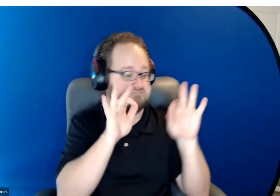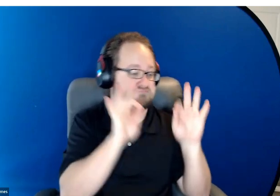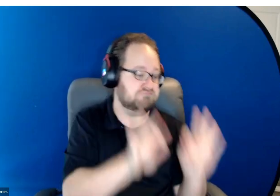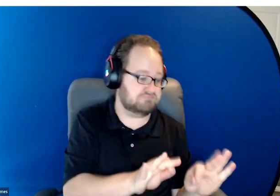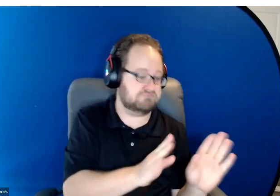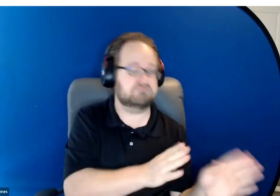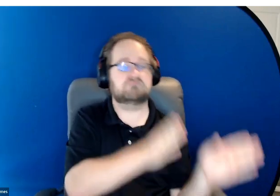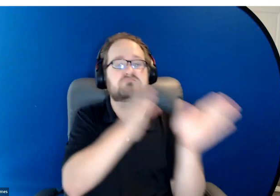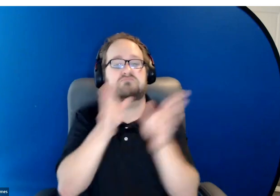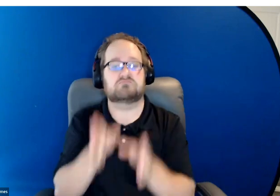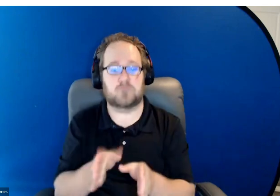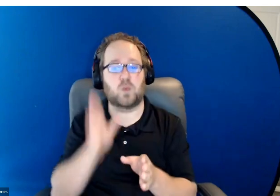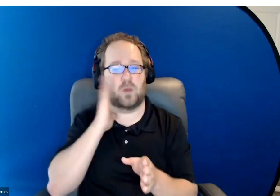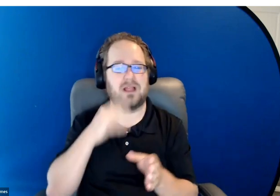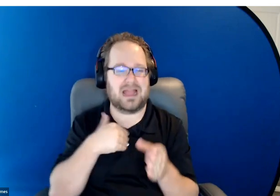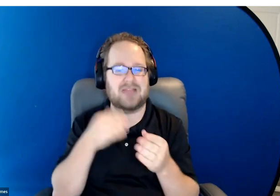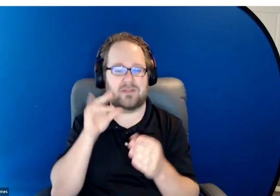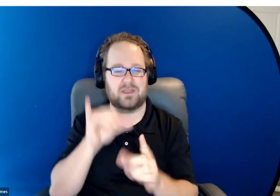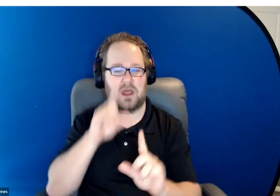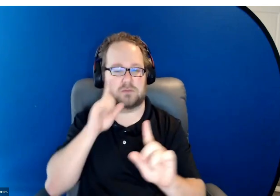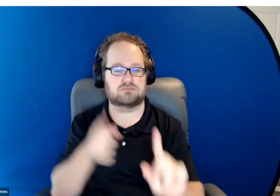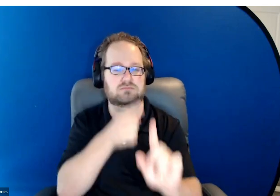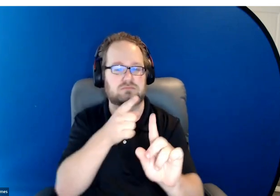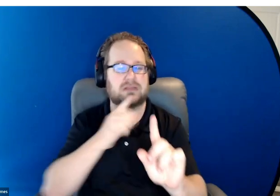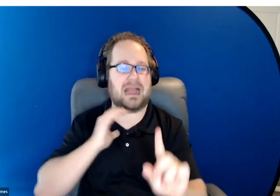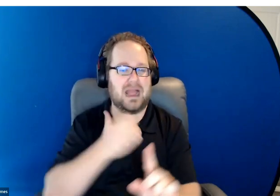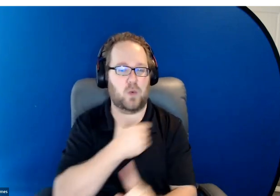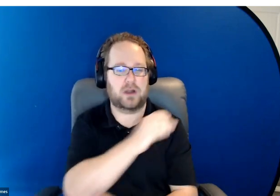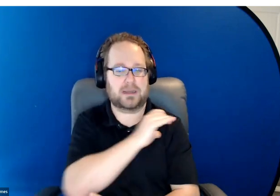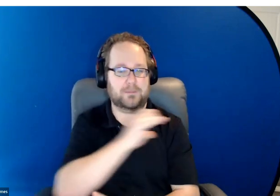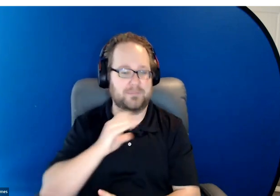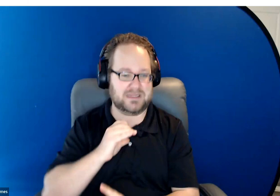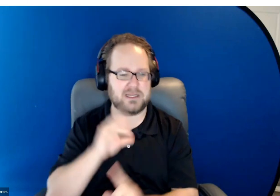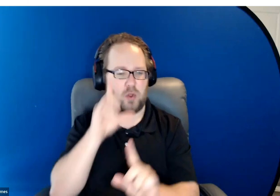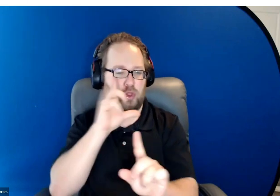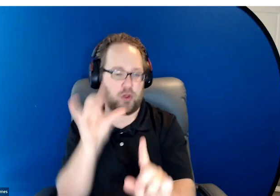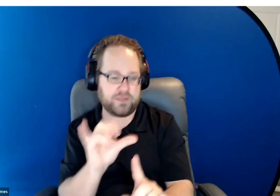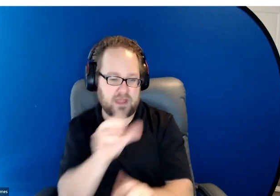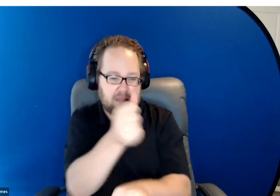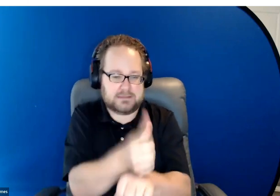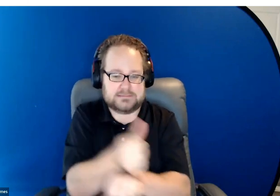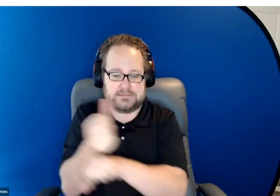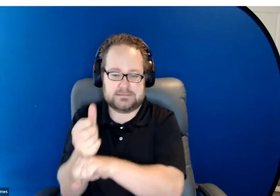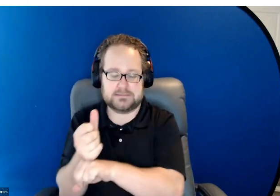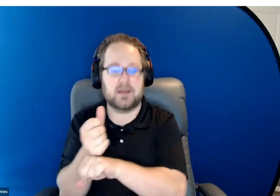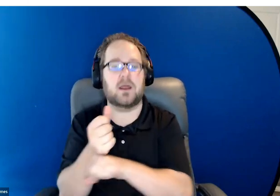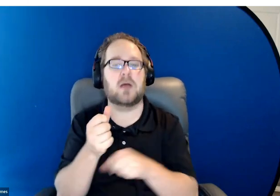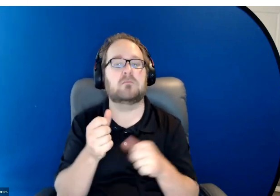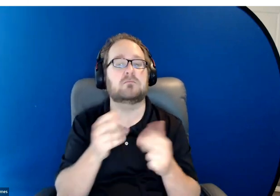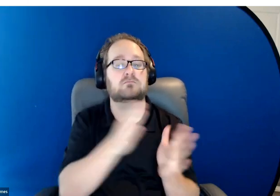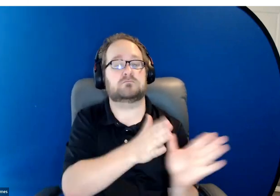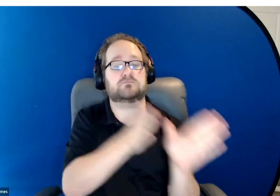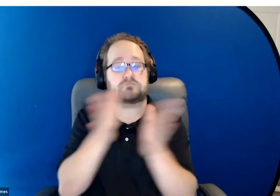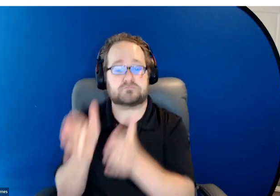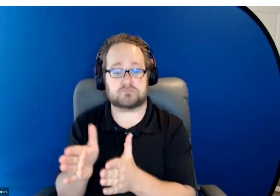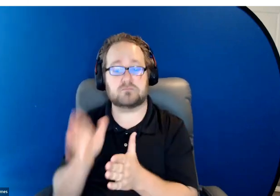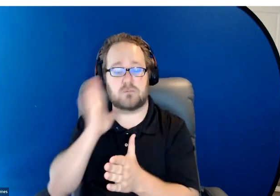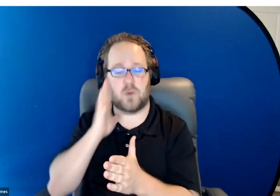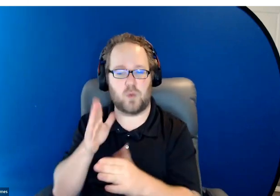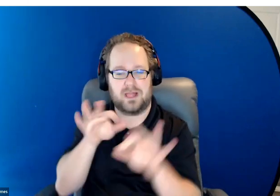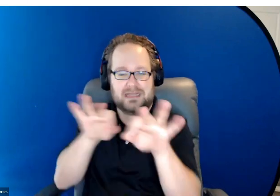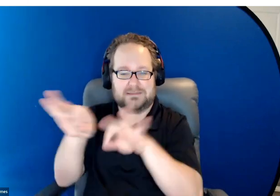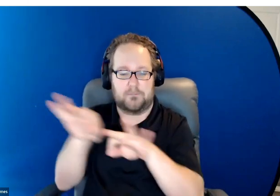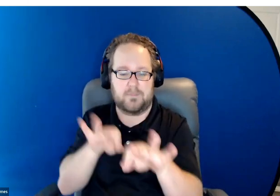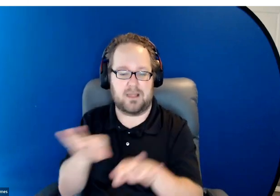Healthy Aging and Age-Friendly Communities. We'll then walk through the framework itself, called Aging in the United States,